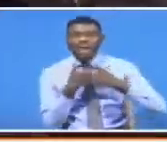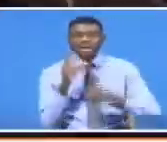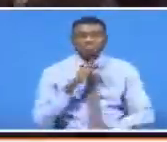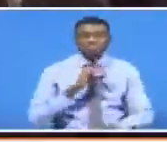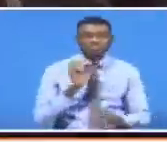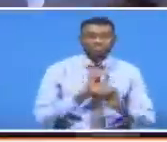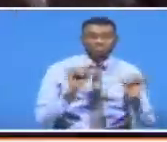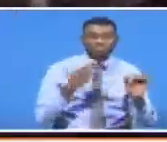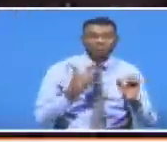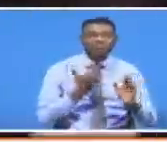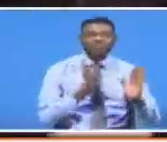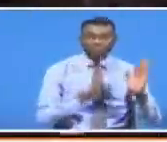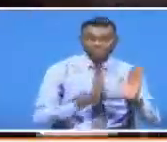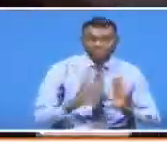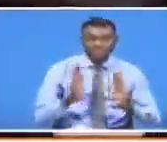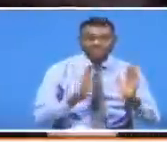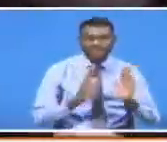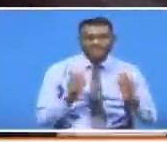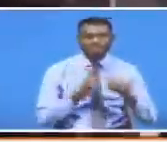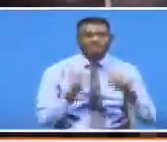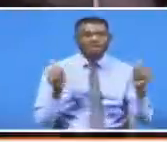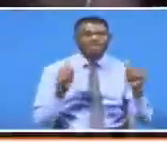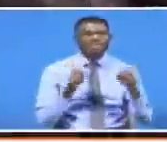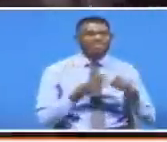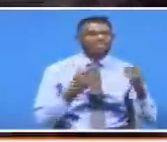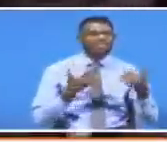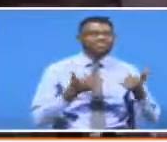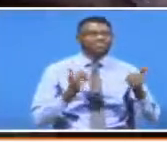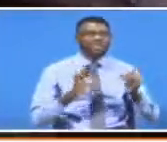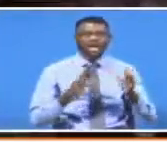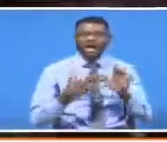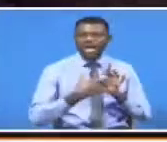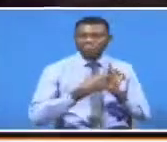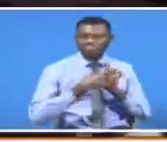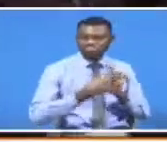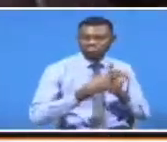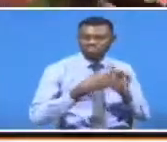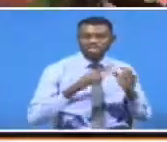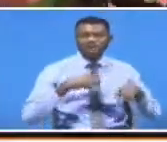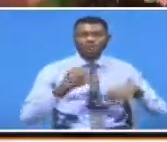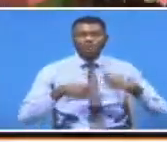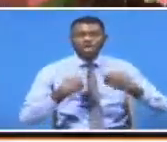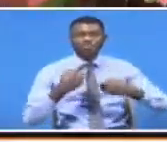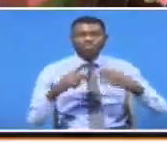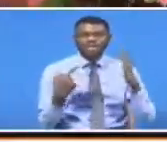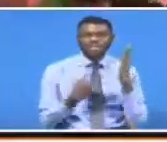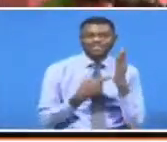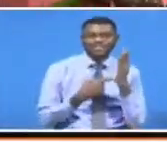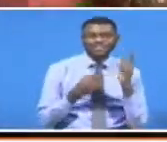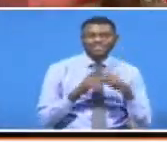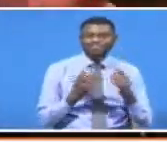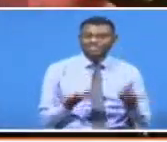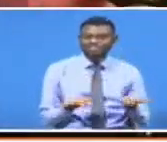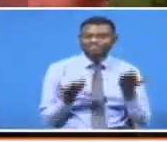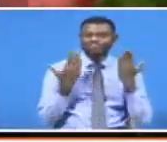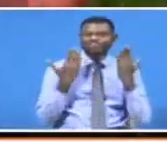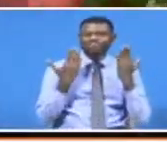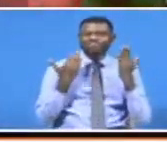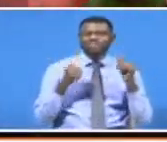proper planning and players playing unit ikue pamoja, technical unit na